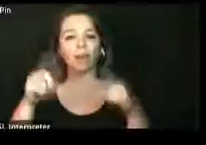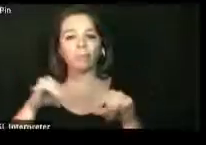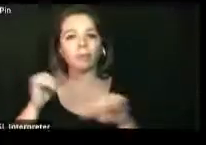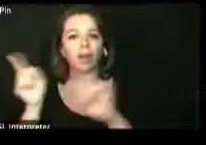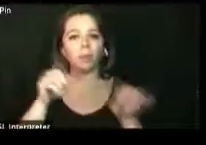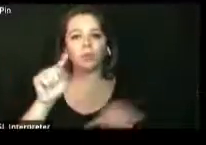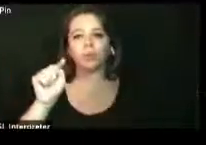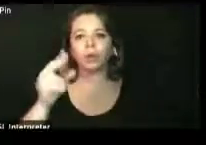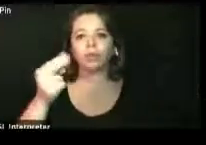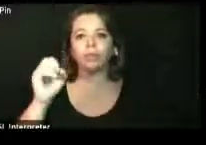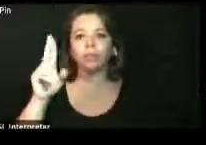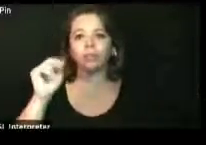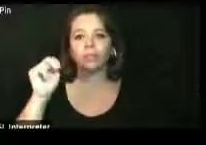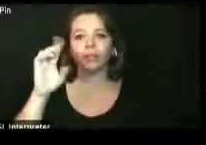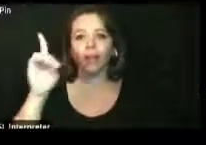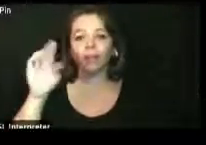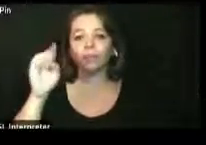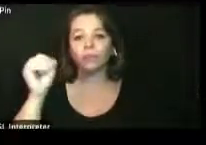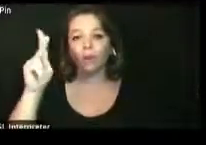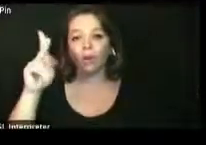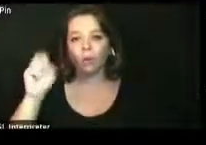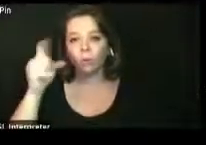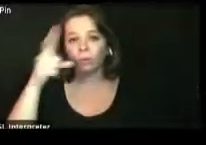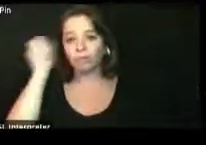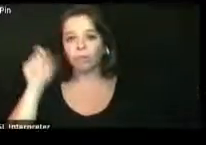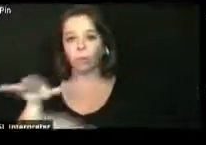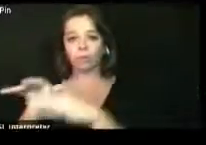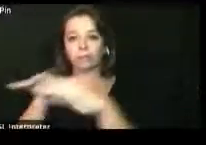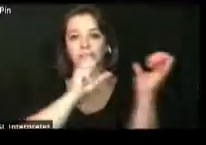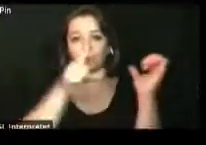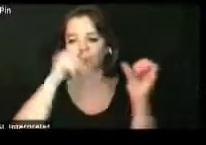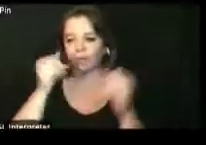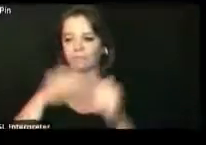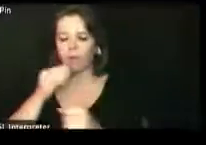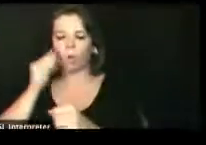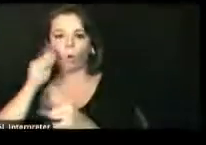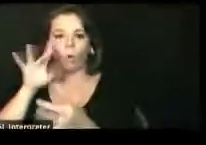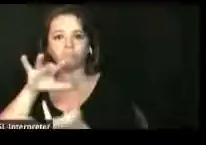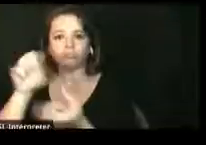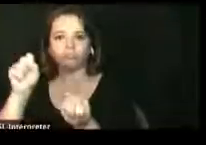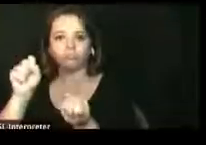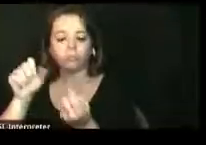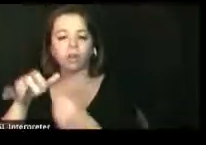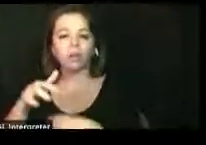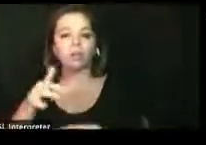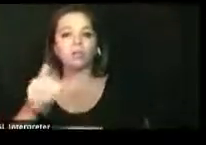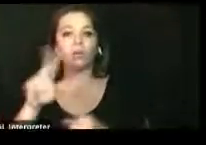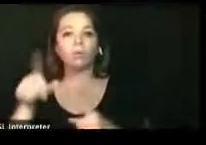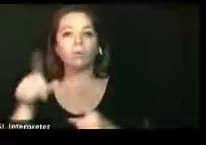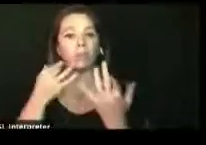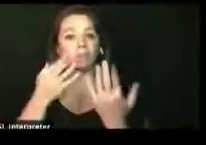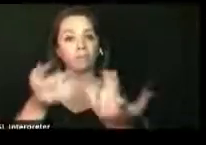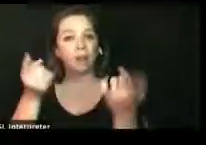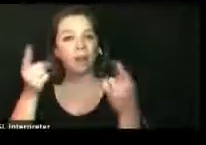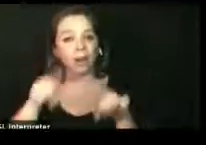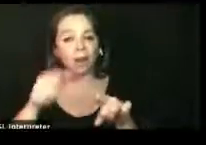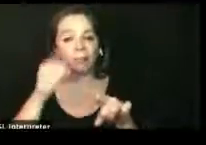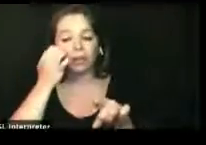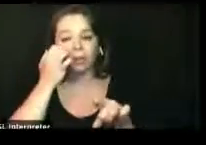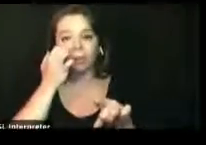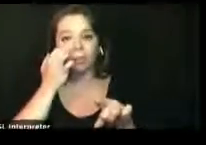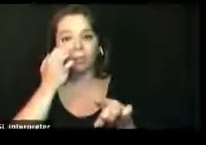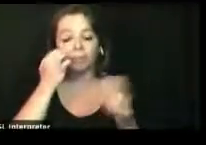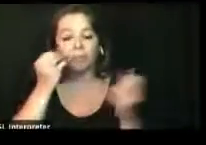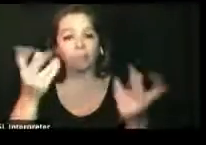valley because my house was that damaged. When the Woolsey fire hit, a lot of the people that live along the